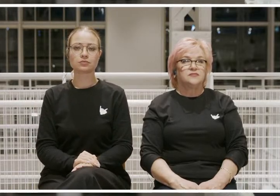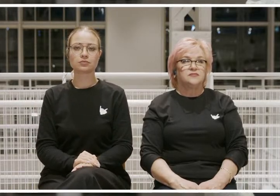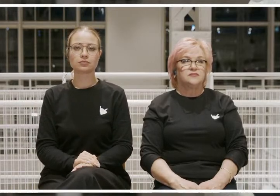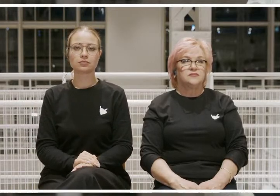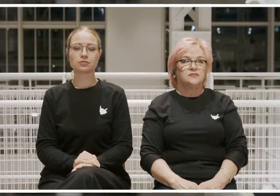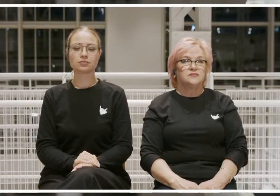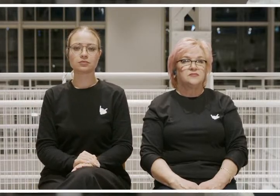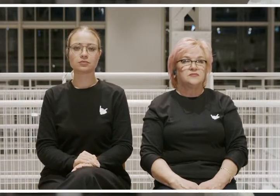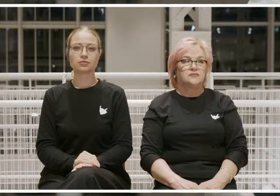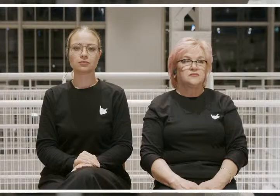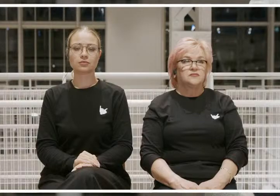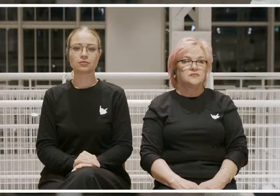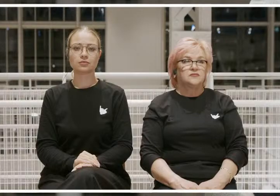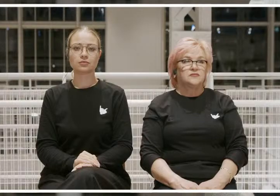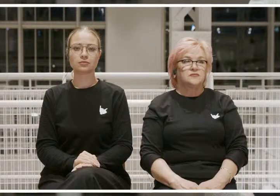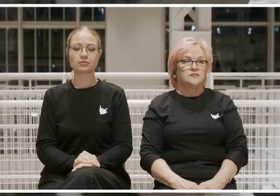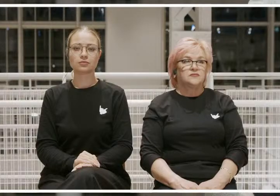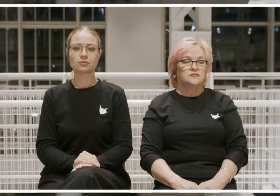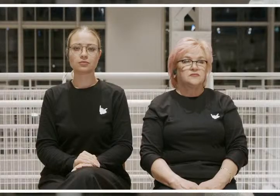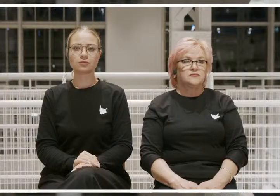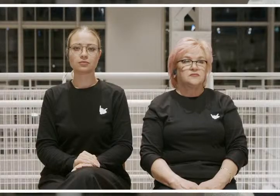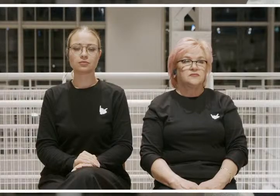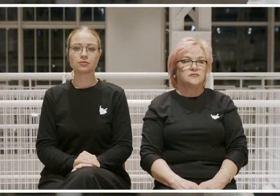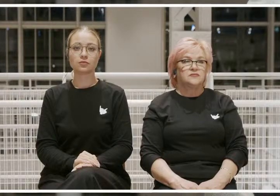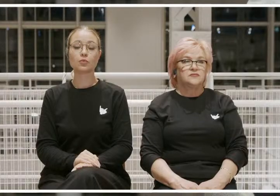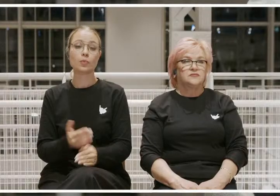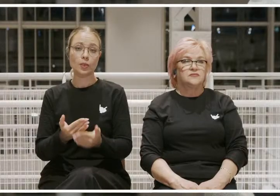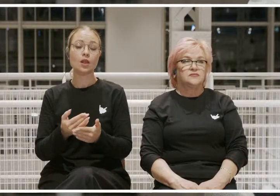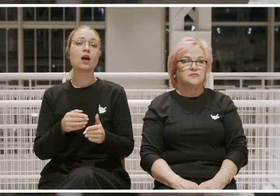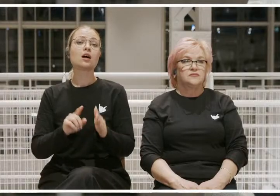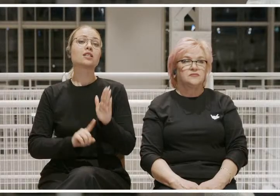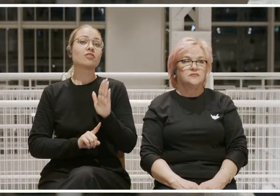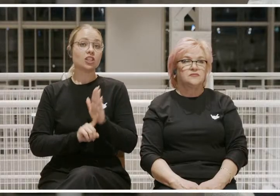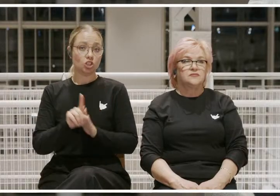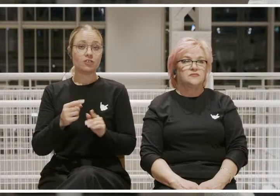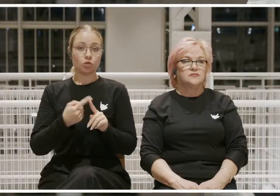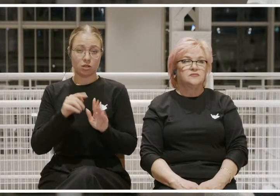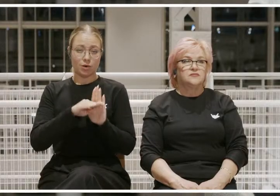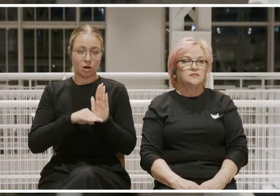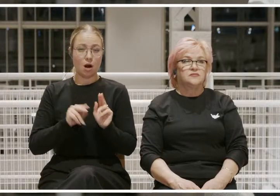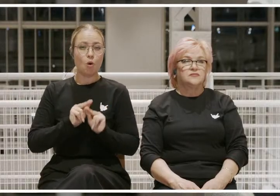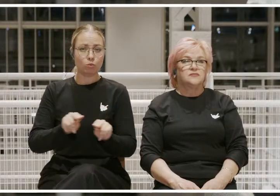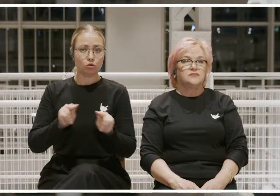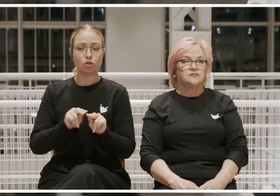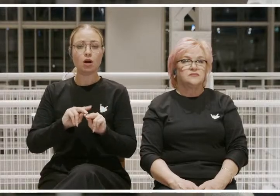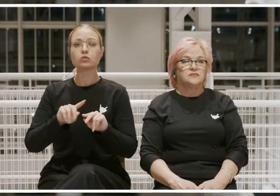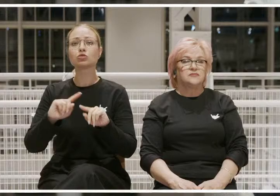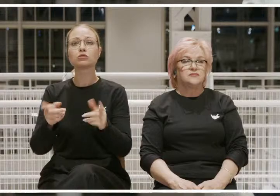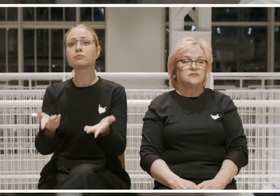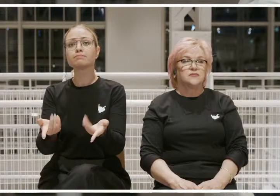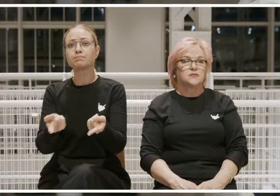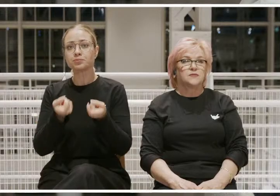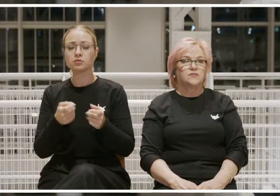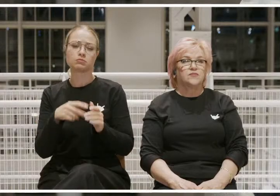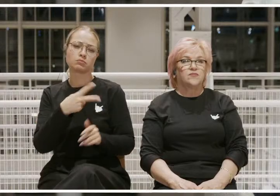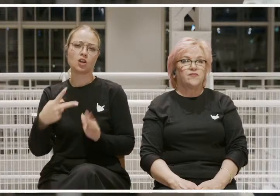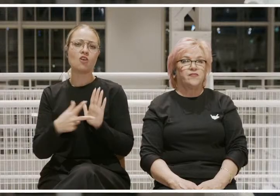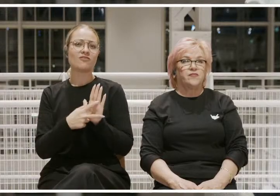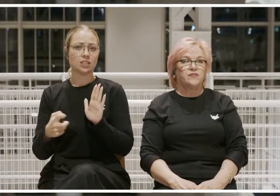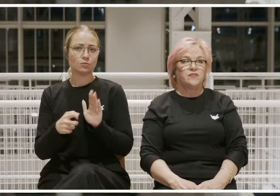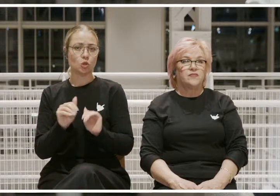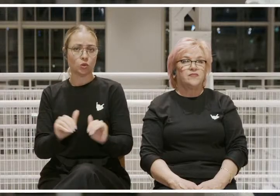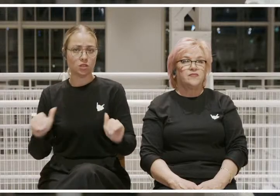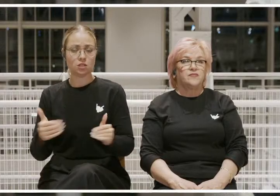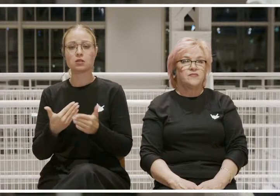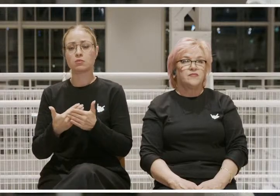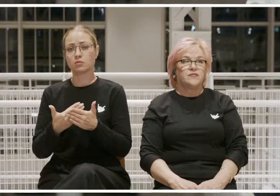through these learning programs, we were reaching over 800 kids, for example, in 2007, but throughout the years,